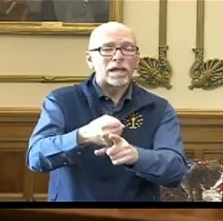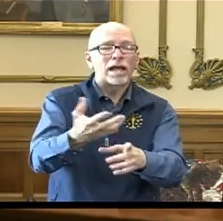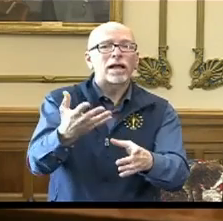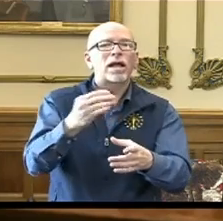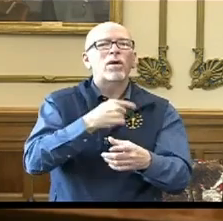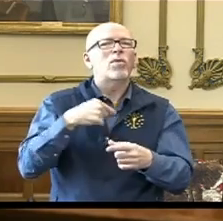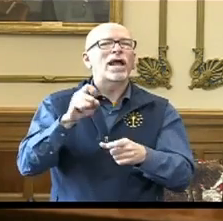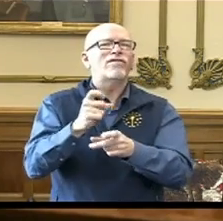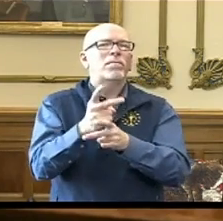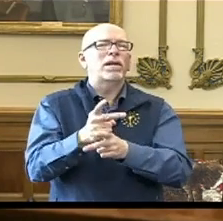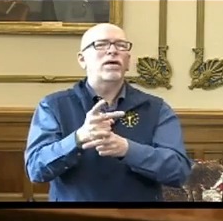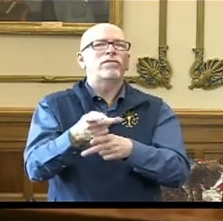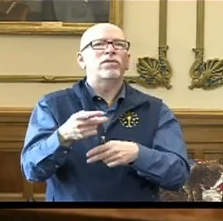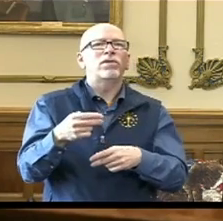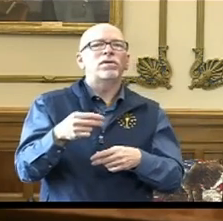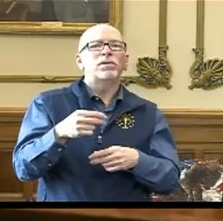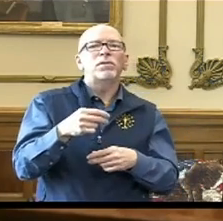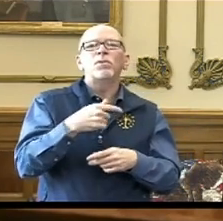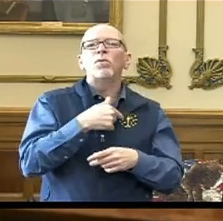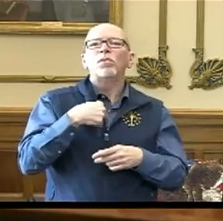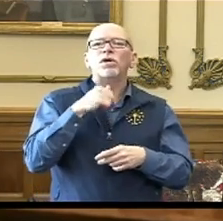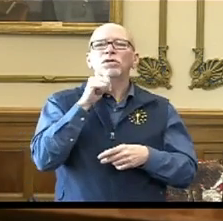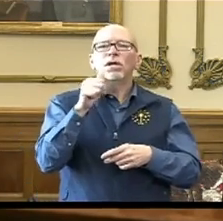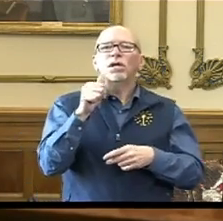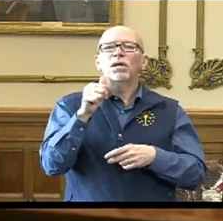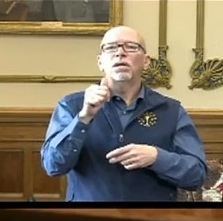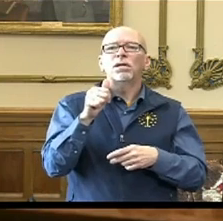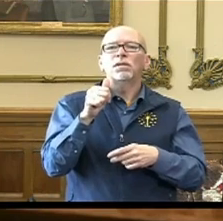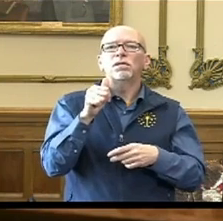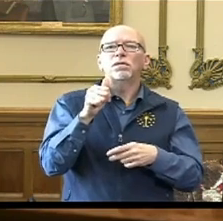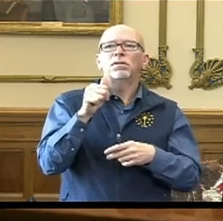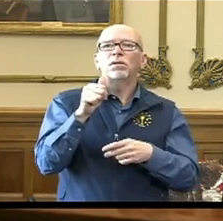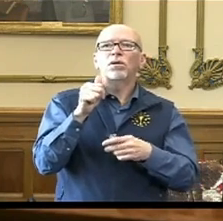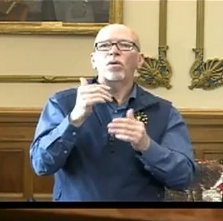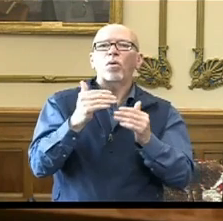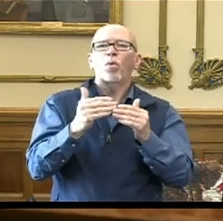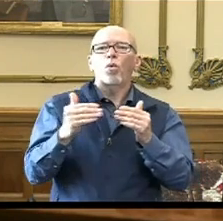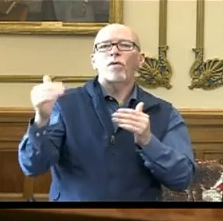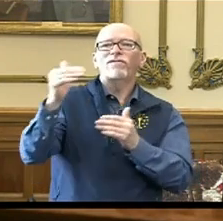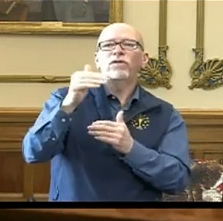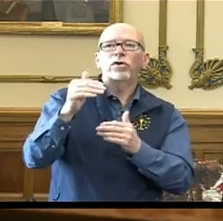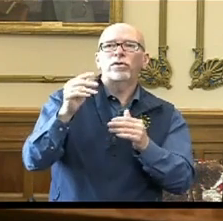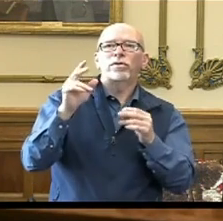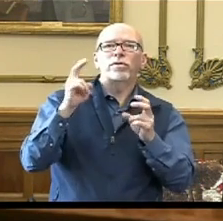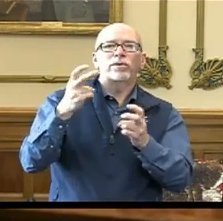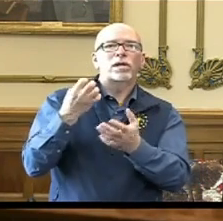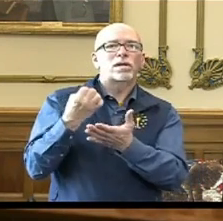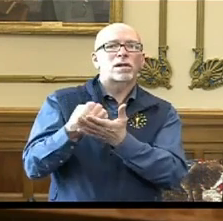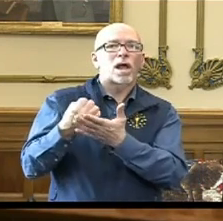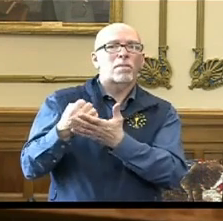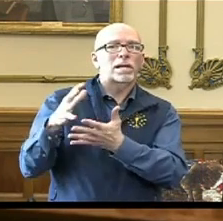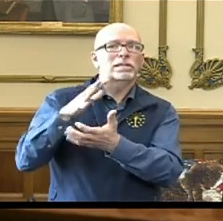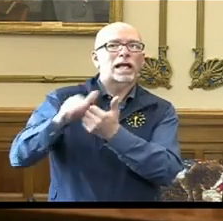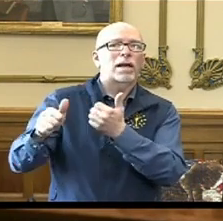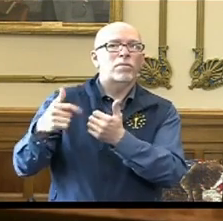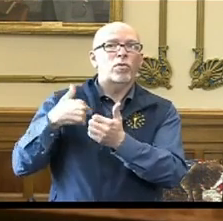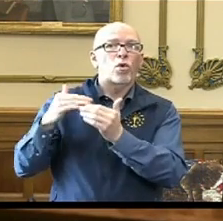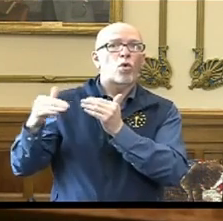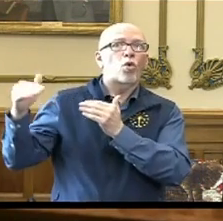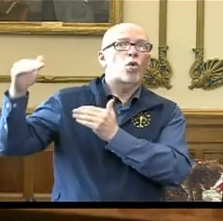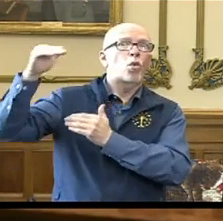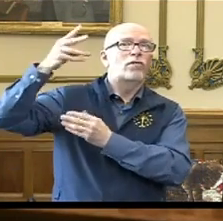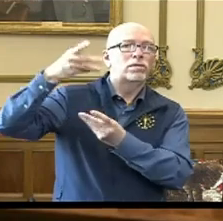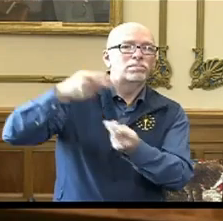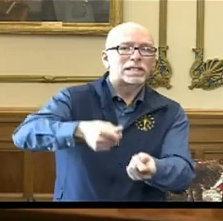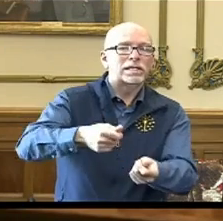careful too that we don't get over the tipping point when it comes to the economic damage. And the